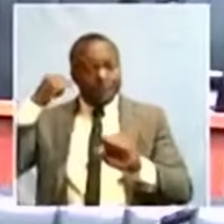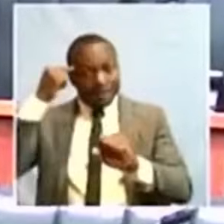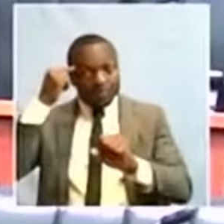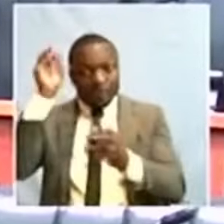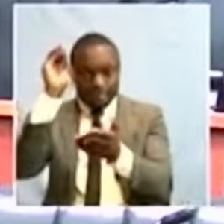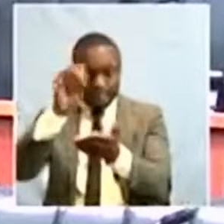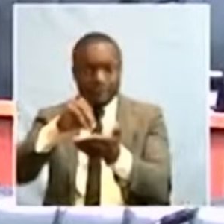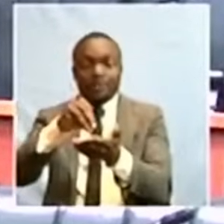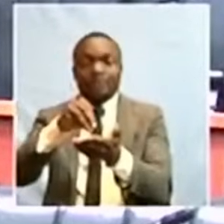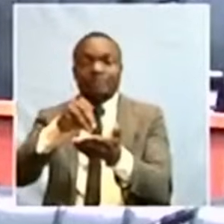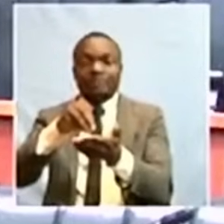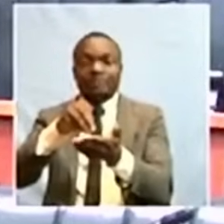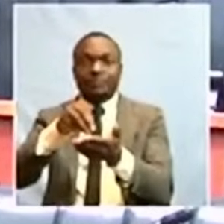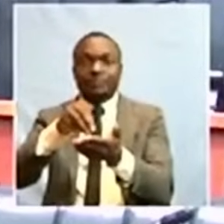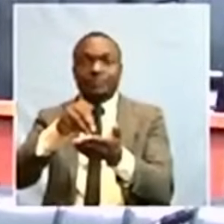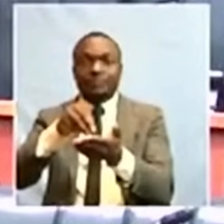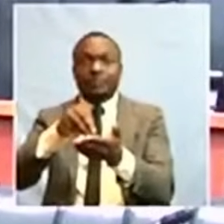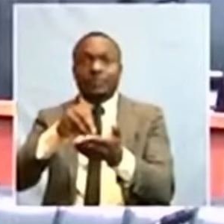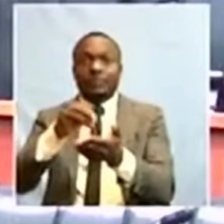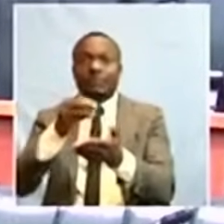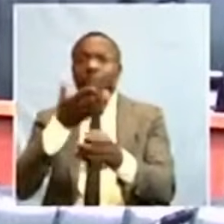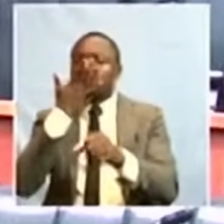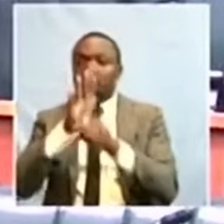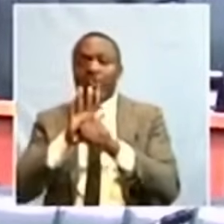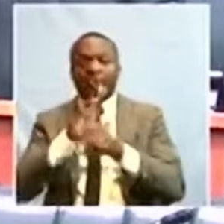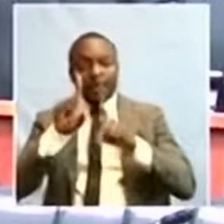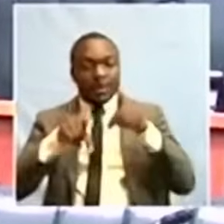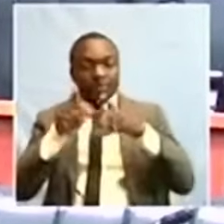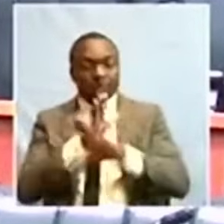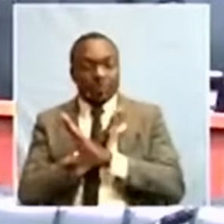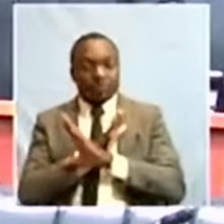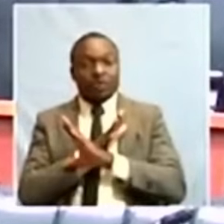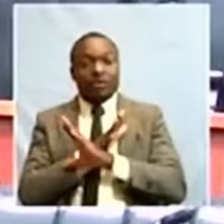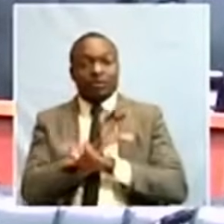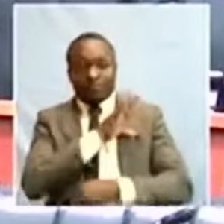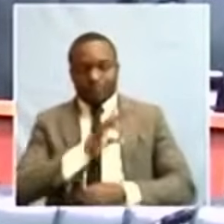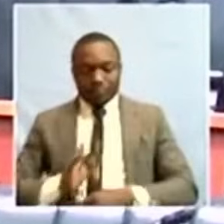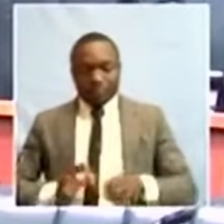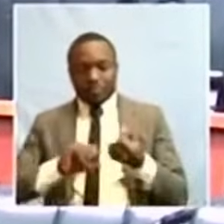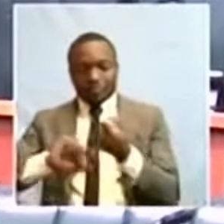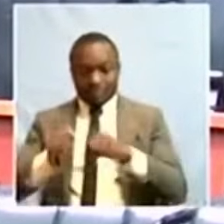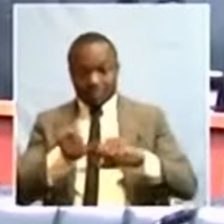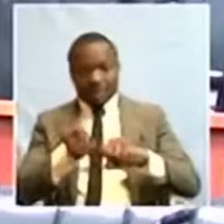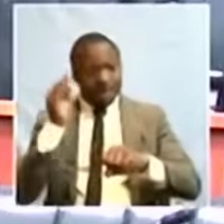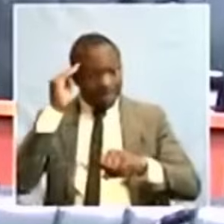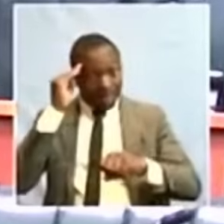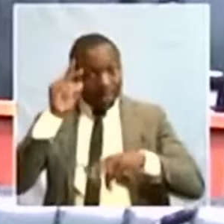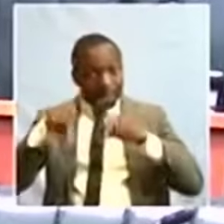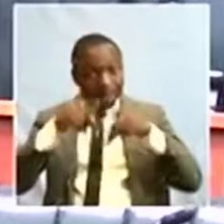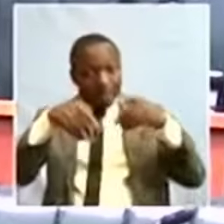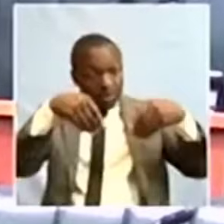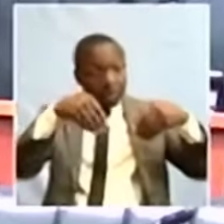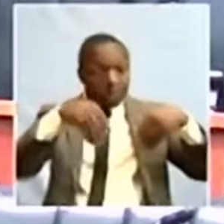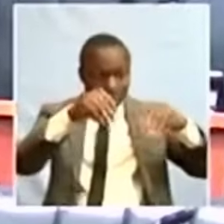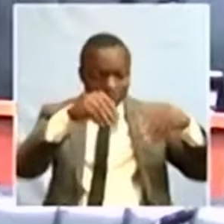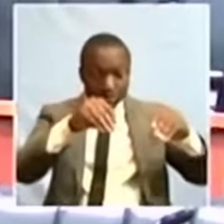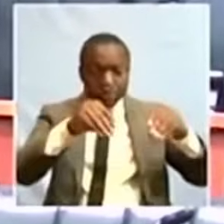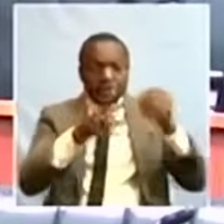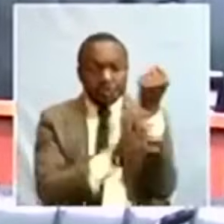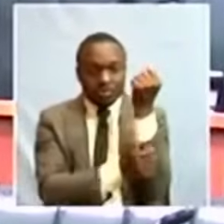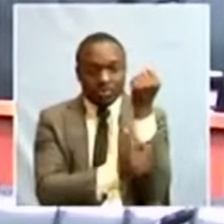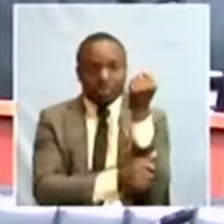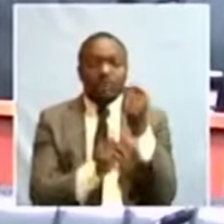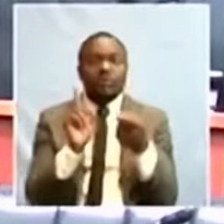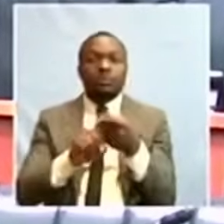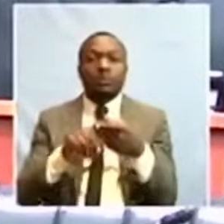employ so as to guarantee the citizens of food security, owing the fact that the people we sold maize have